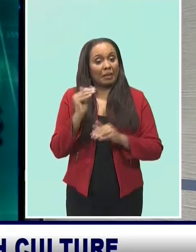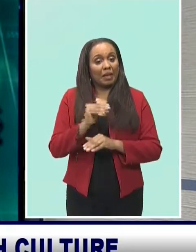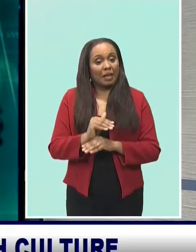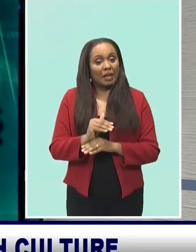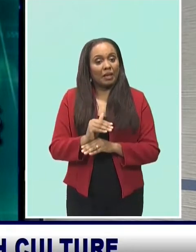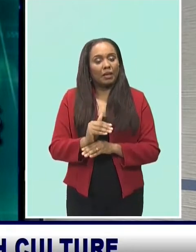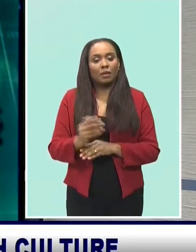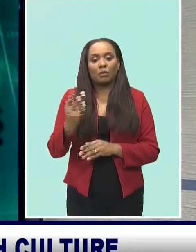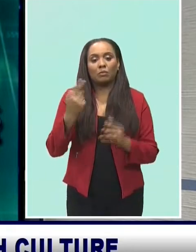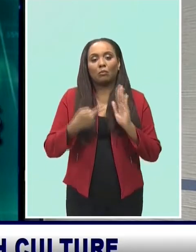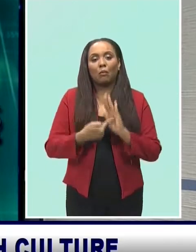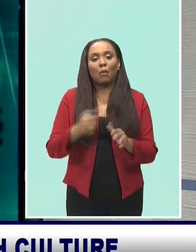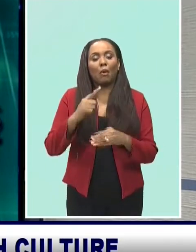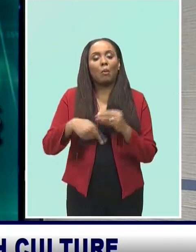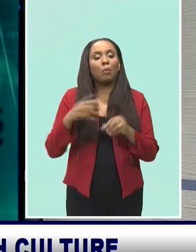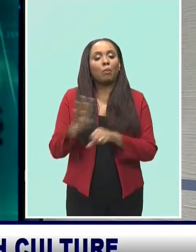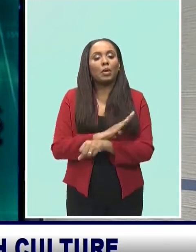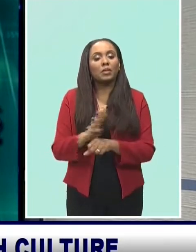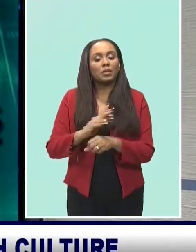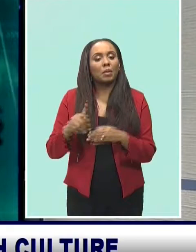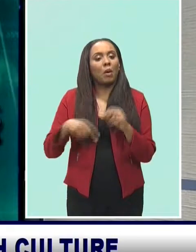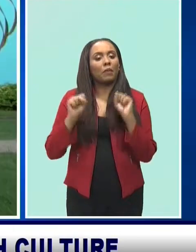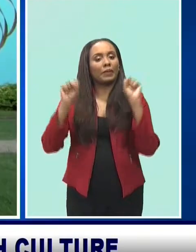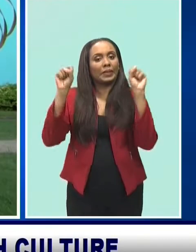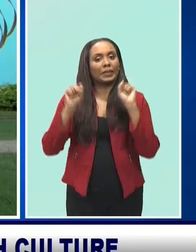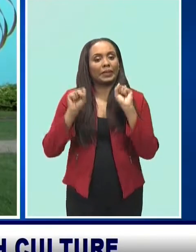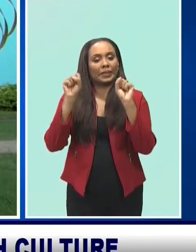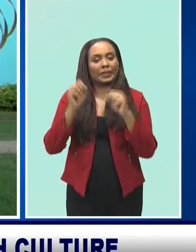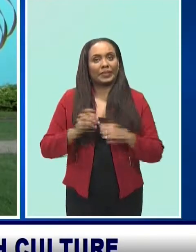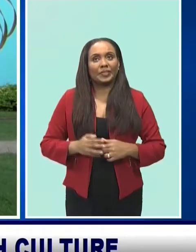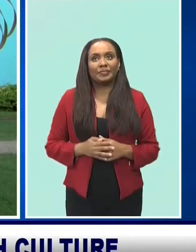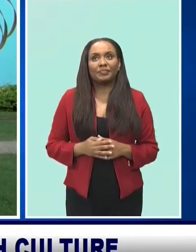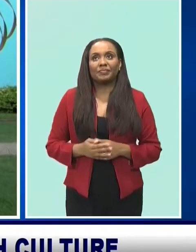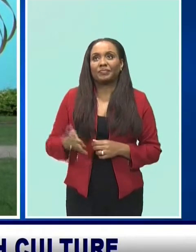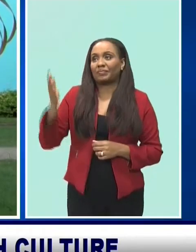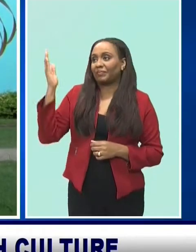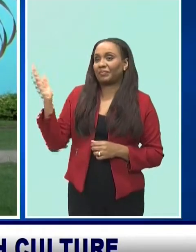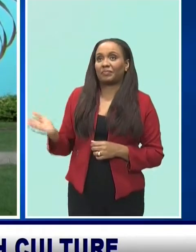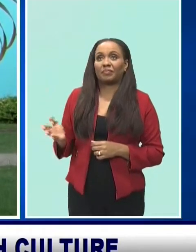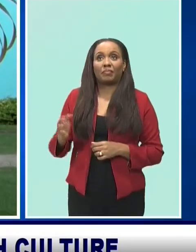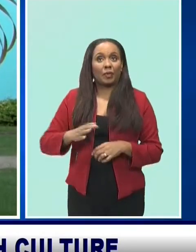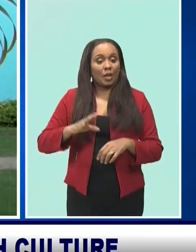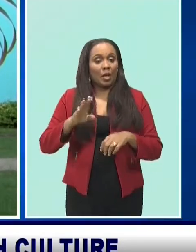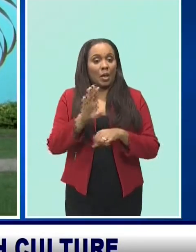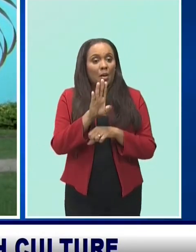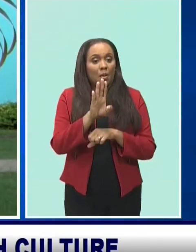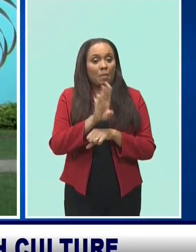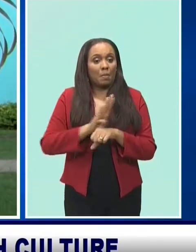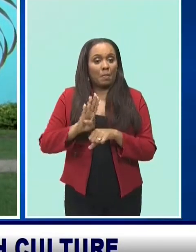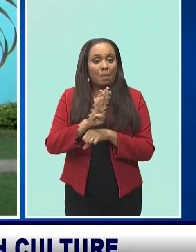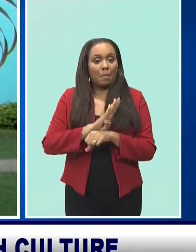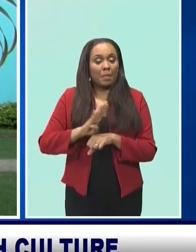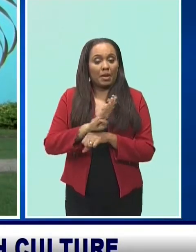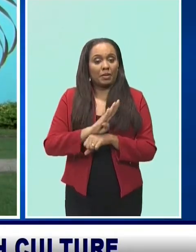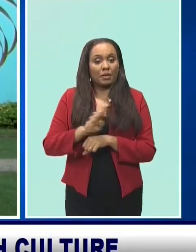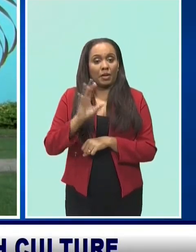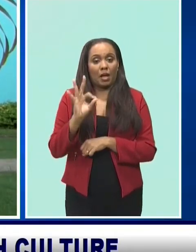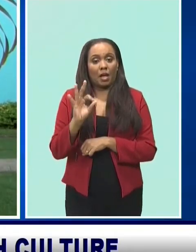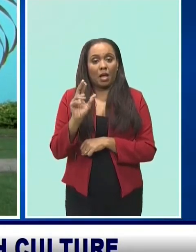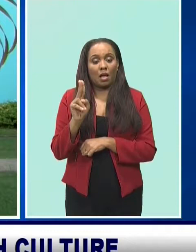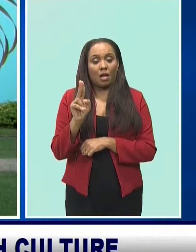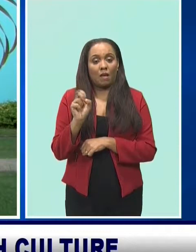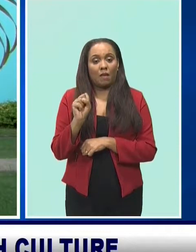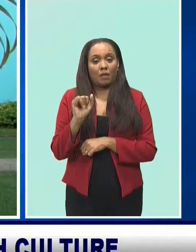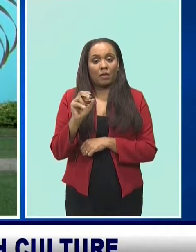unique approach to fitness. Beijing Fusion is a fitness lifestyle event management service helping you get fit